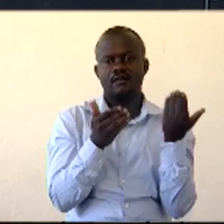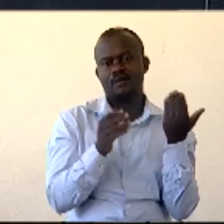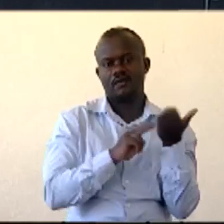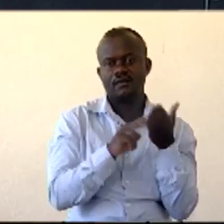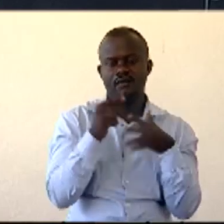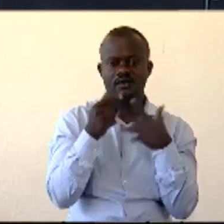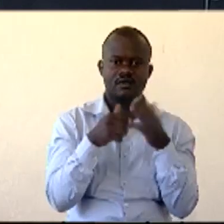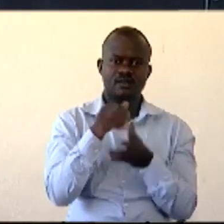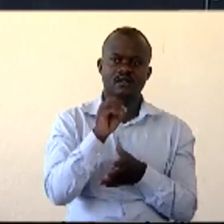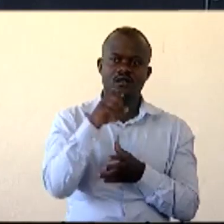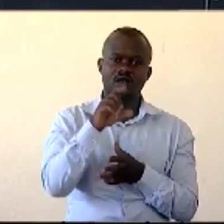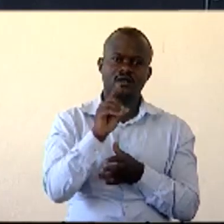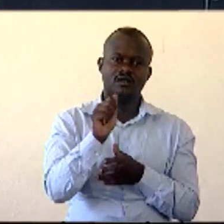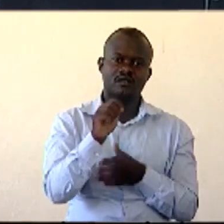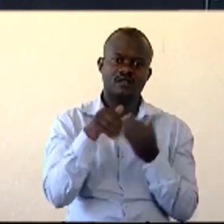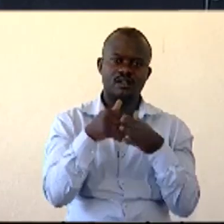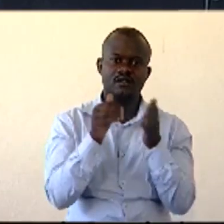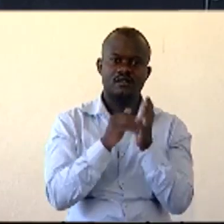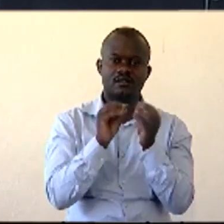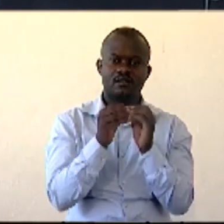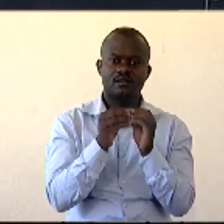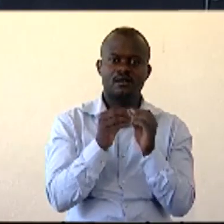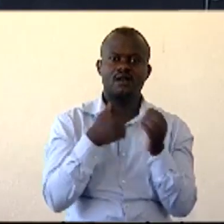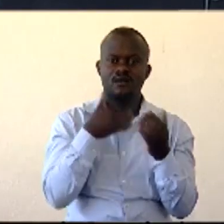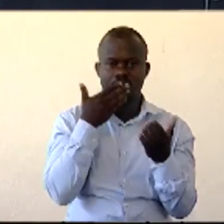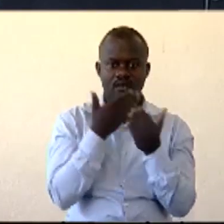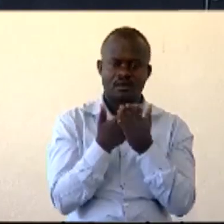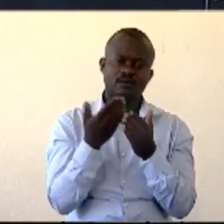these oxidation states and numbers. Have a good day.